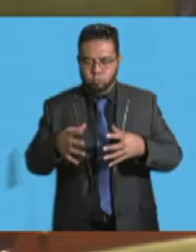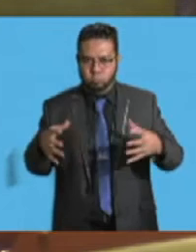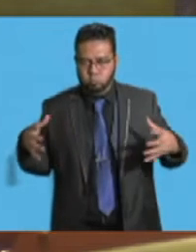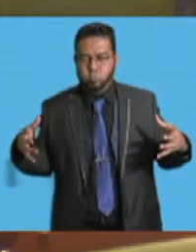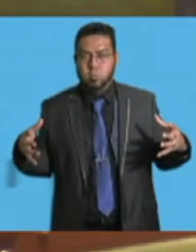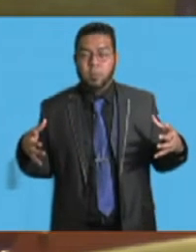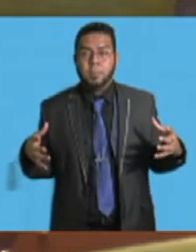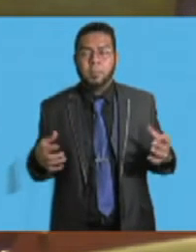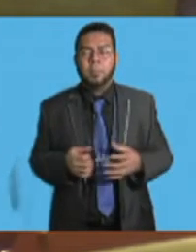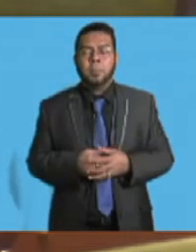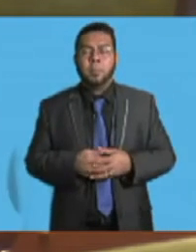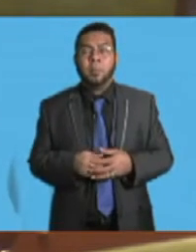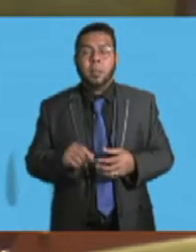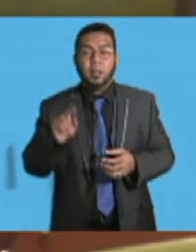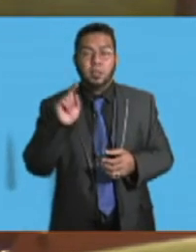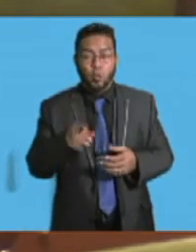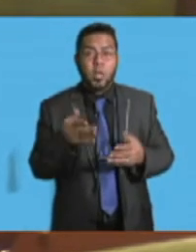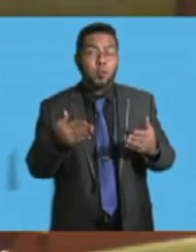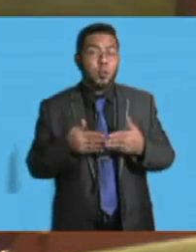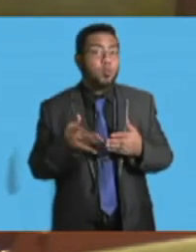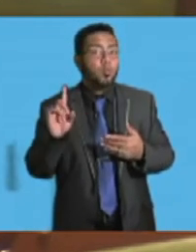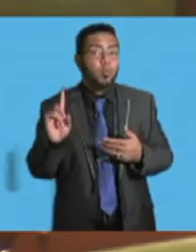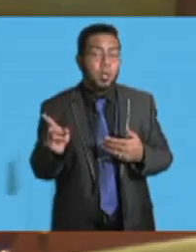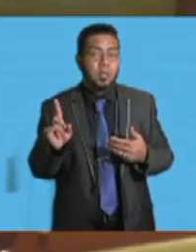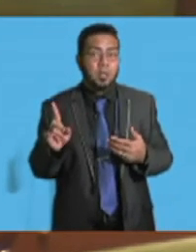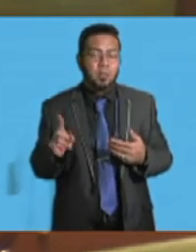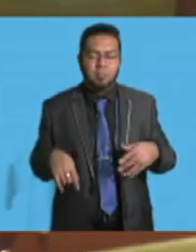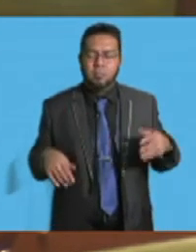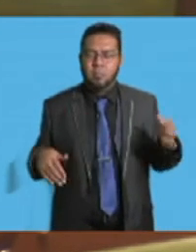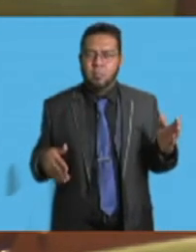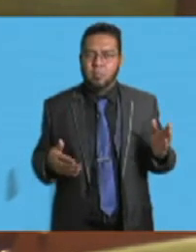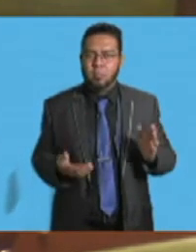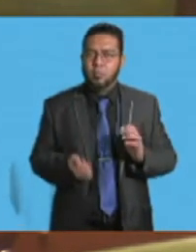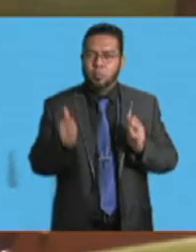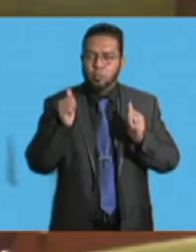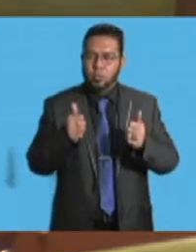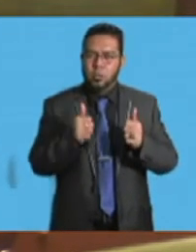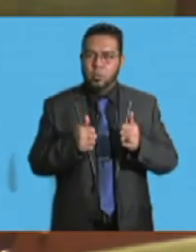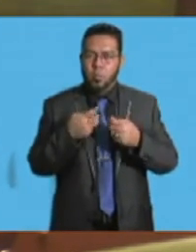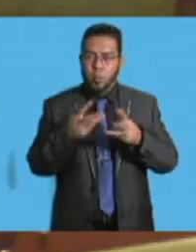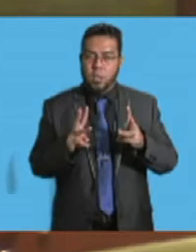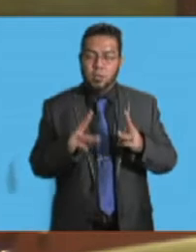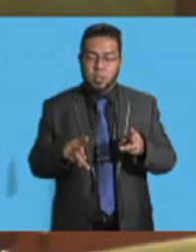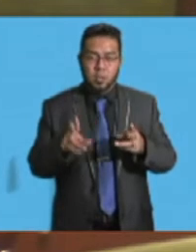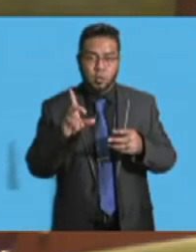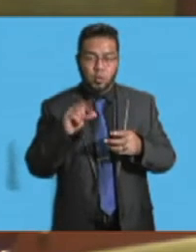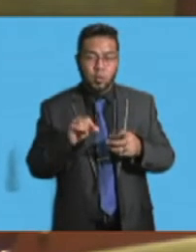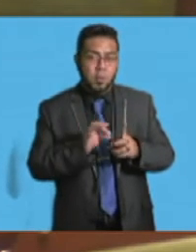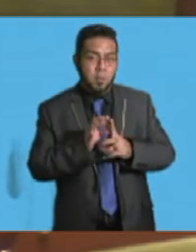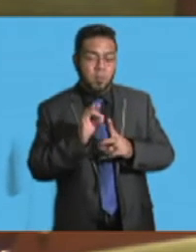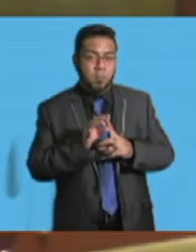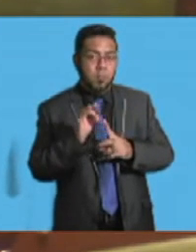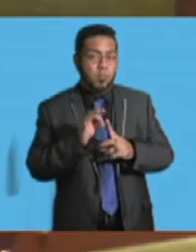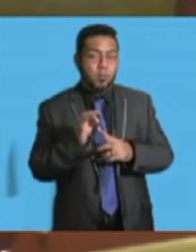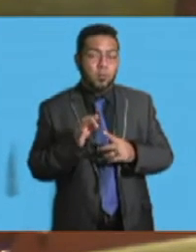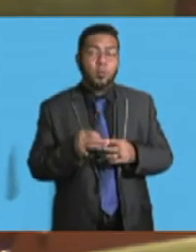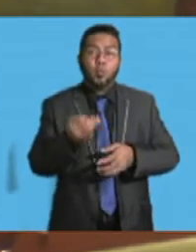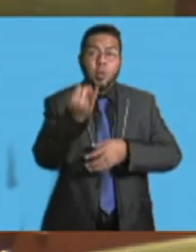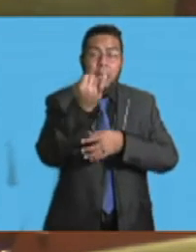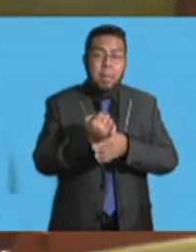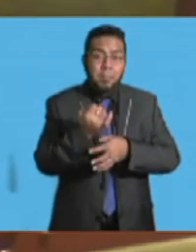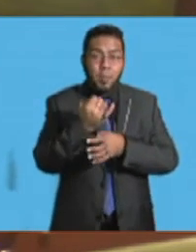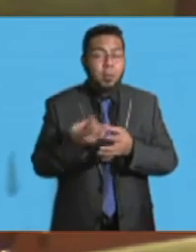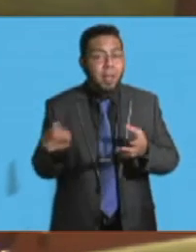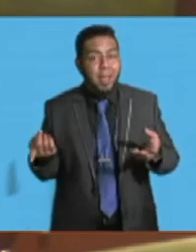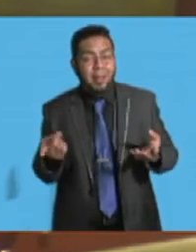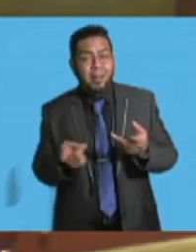extension development program is to introduce significant intervention measures and a move to address the increasing trend of import and the